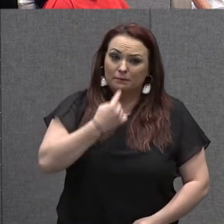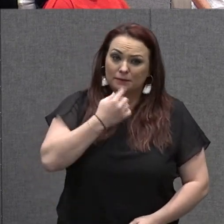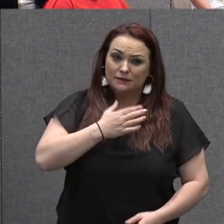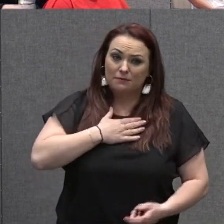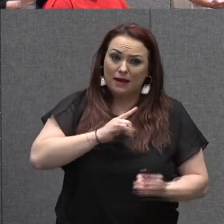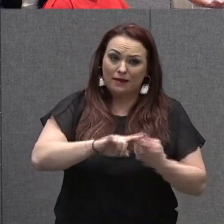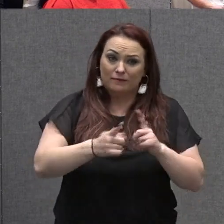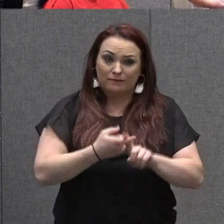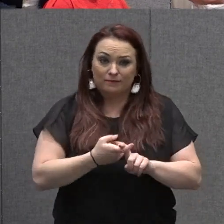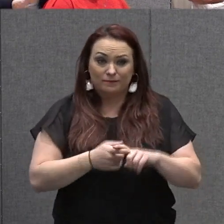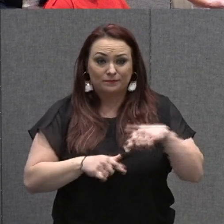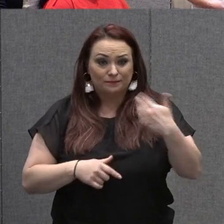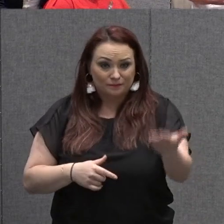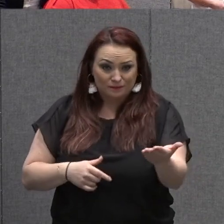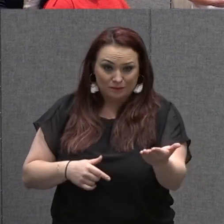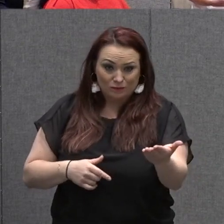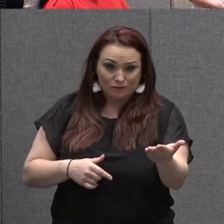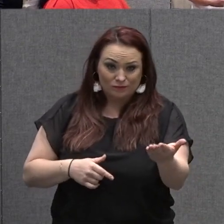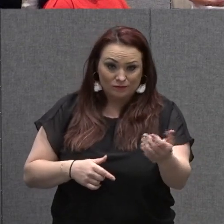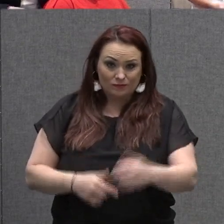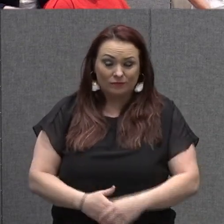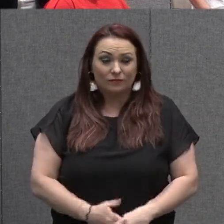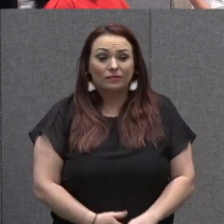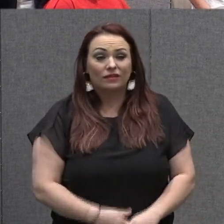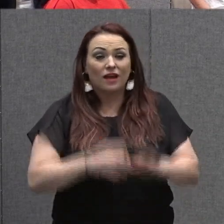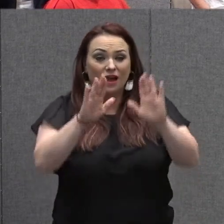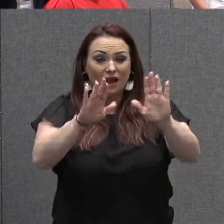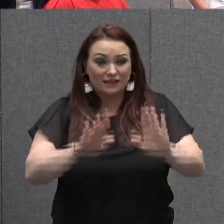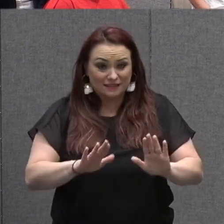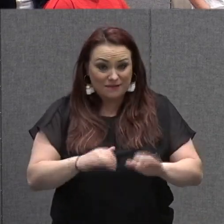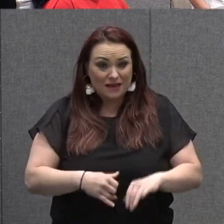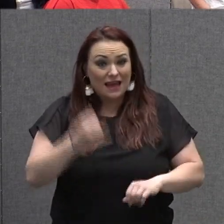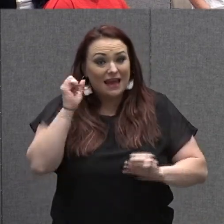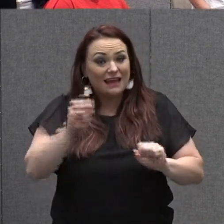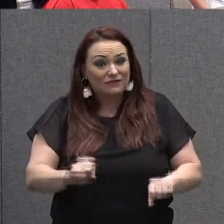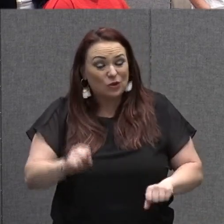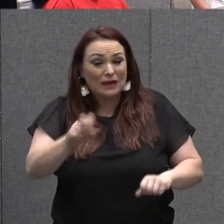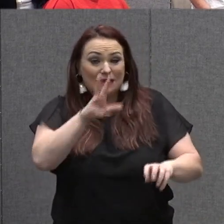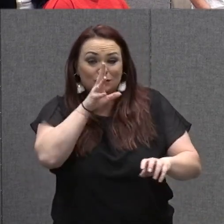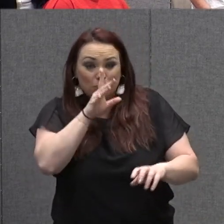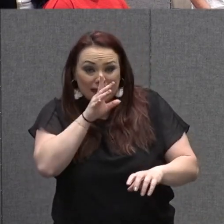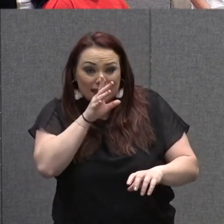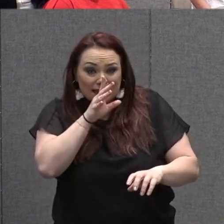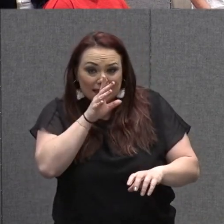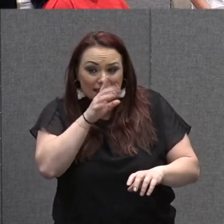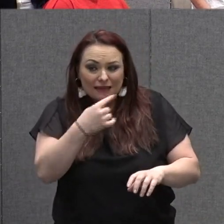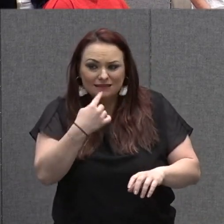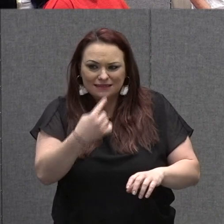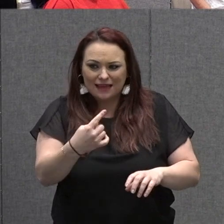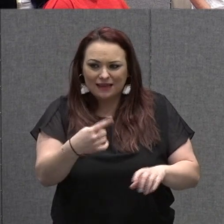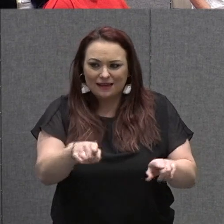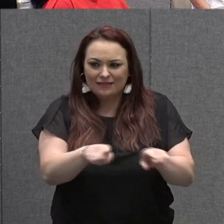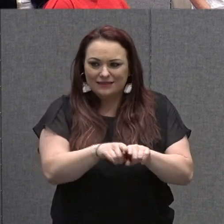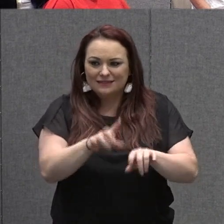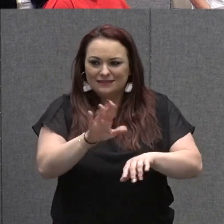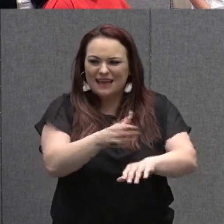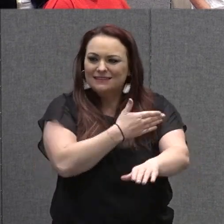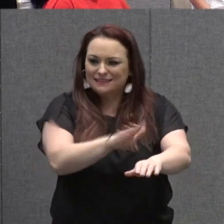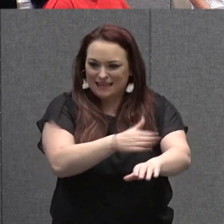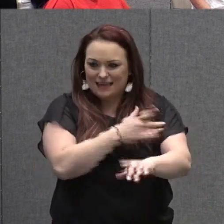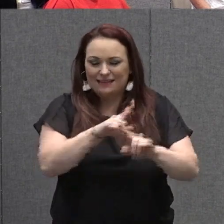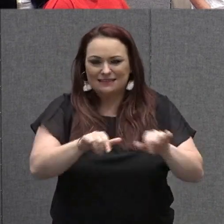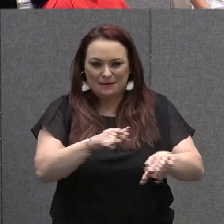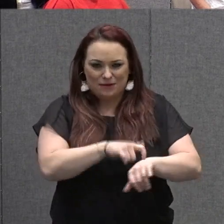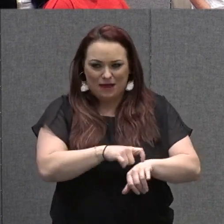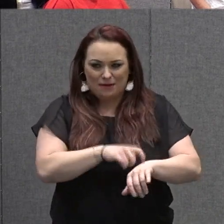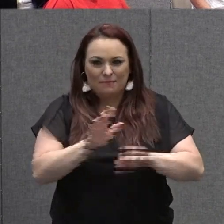Your turn. I miss my friends. Awesome. And if you can speak it and say it at the same time, that's amazing. If you can just say the words,